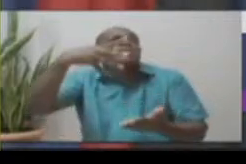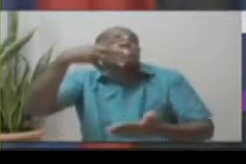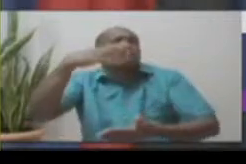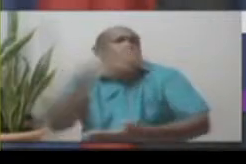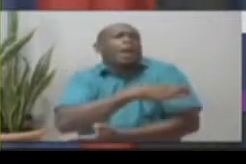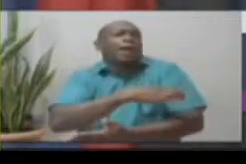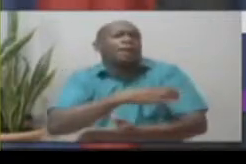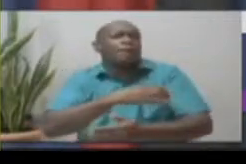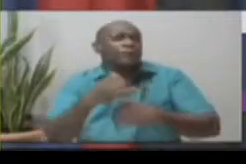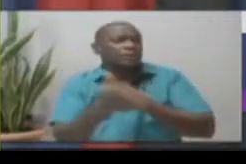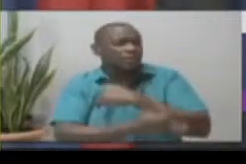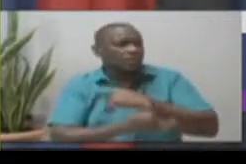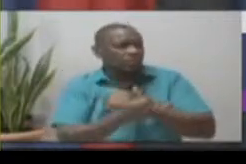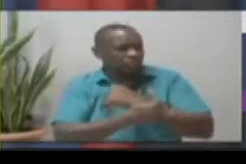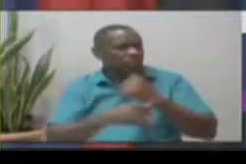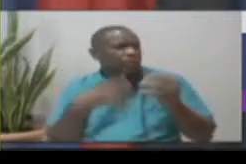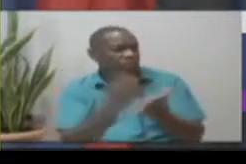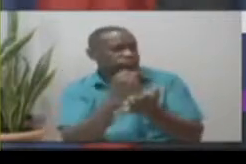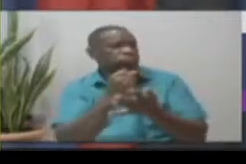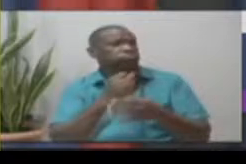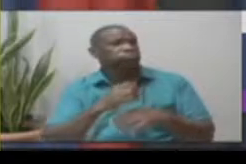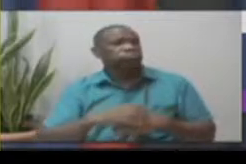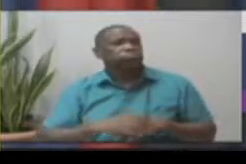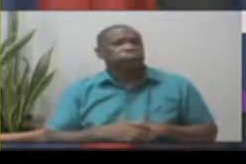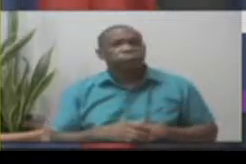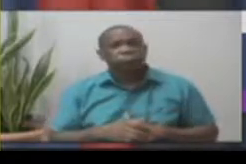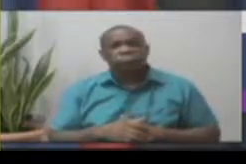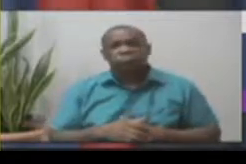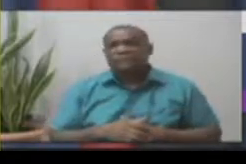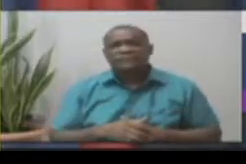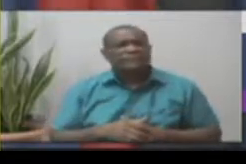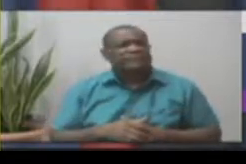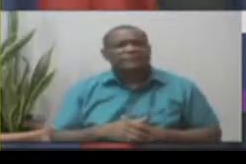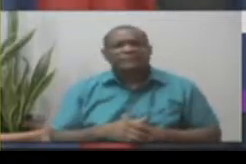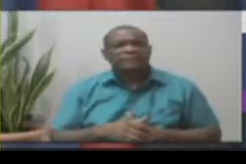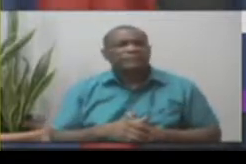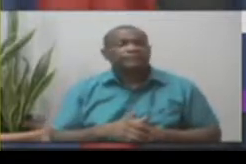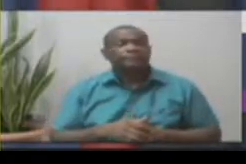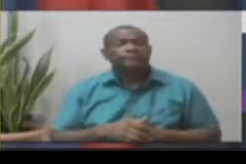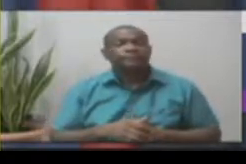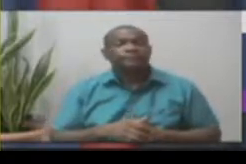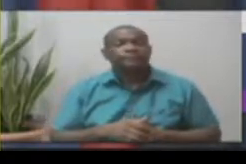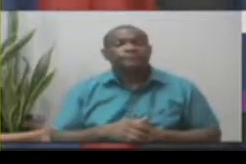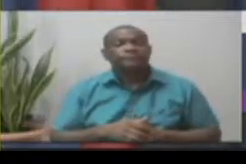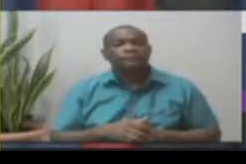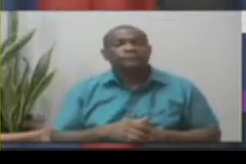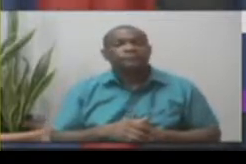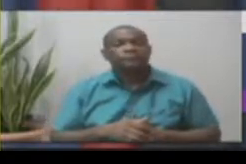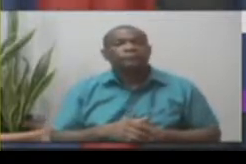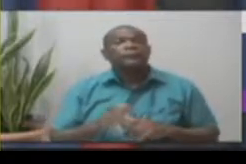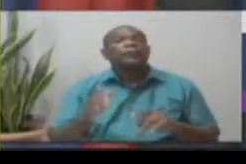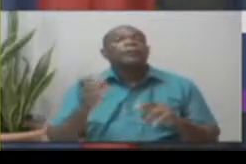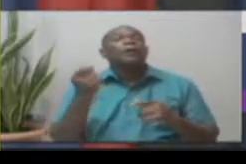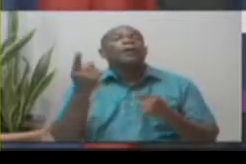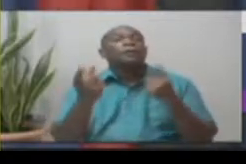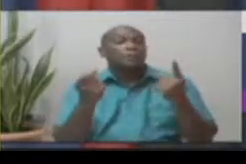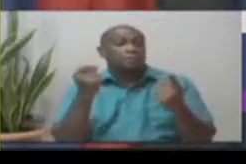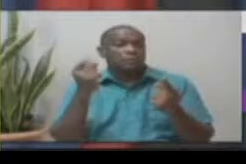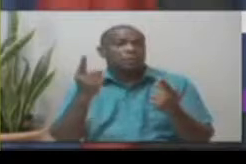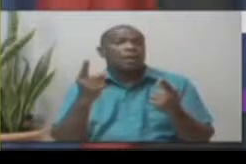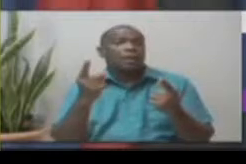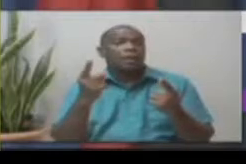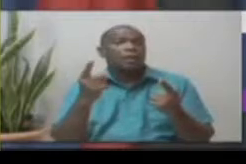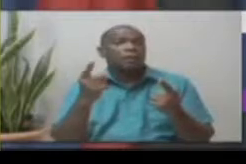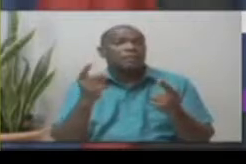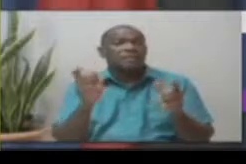world. And a larger human population, all those countries that are regarded